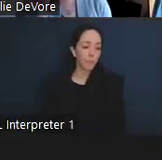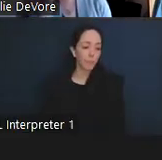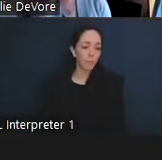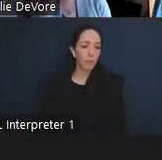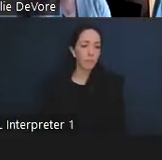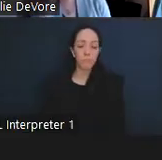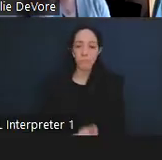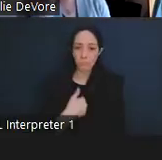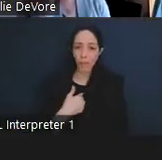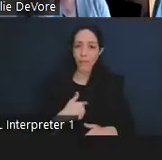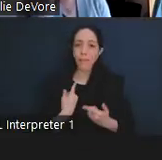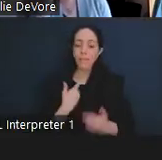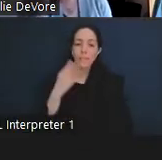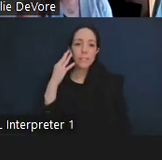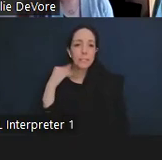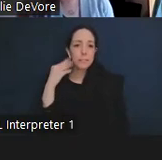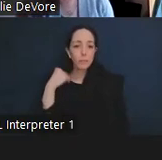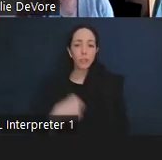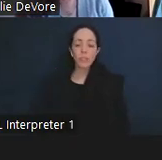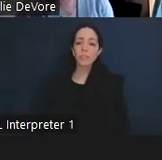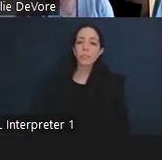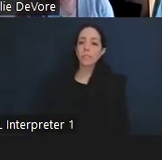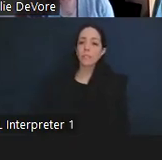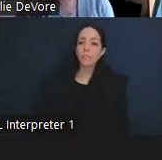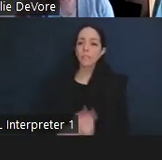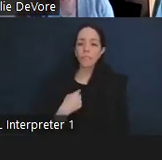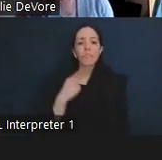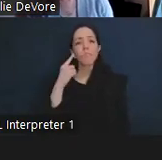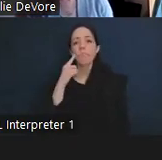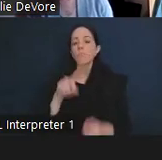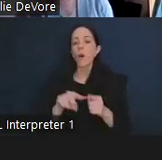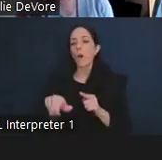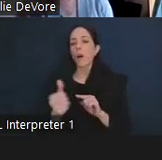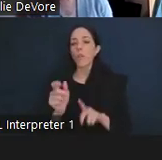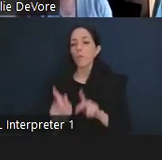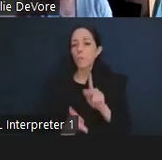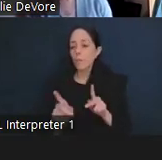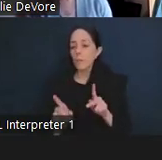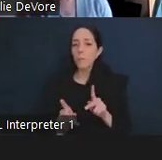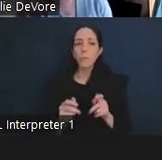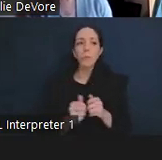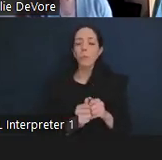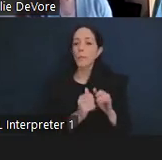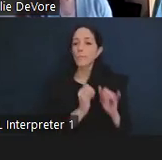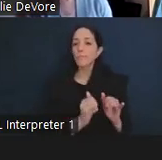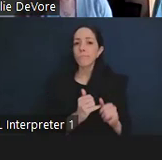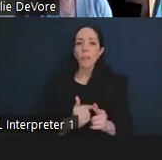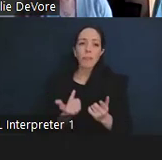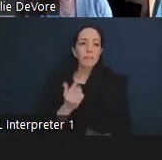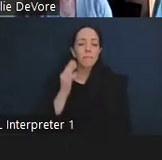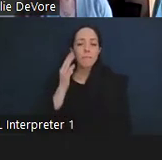has lived experience. And I think about other people with other lived experiences and